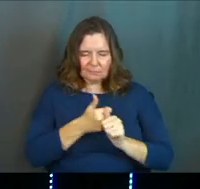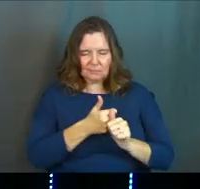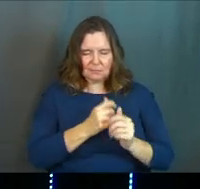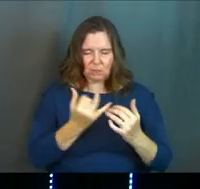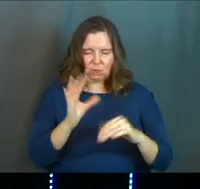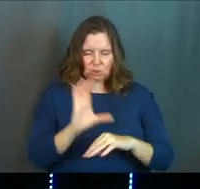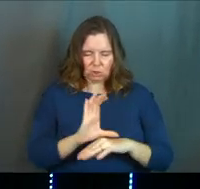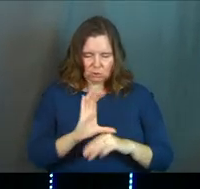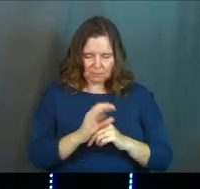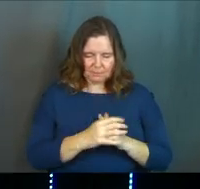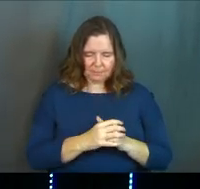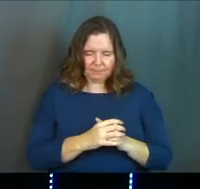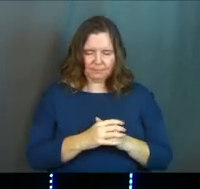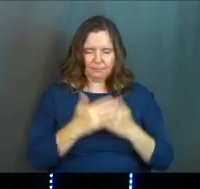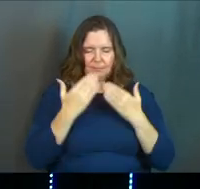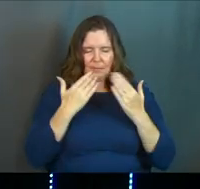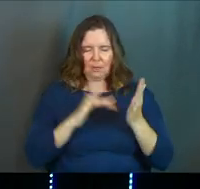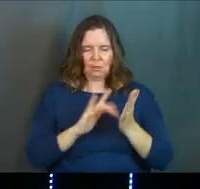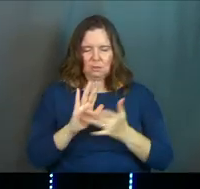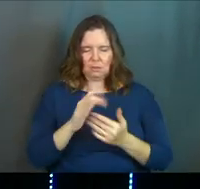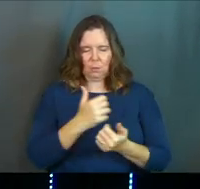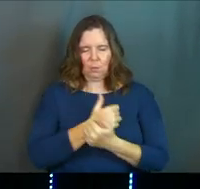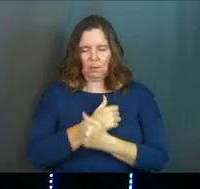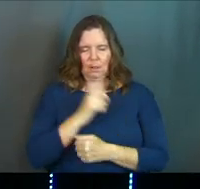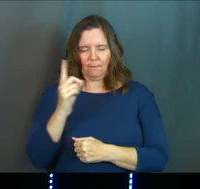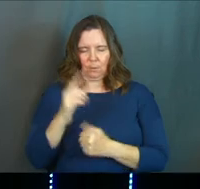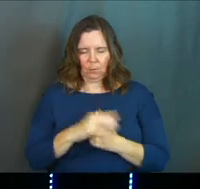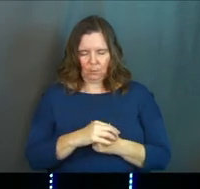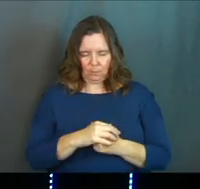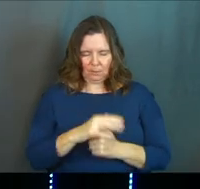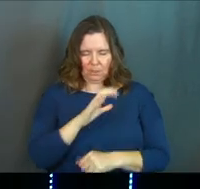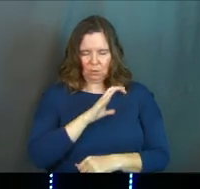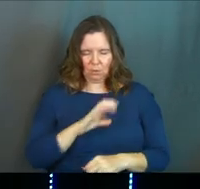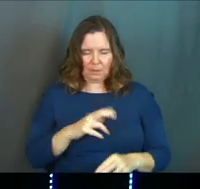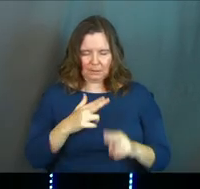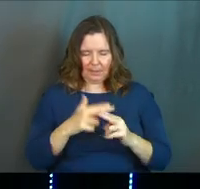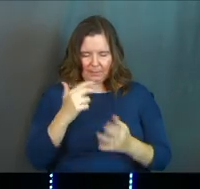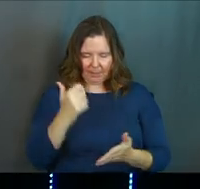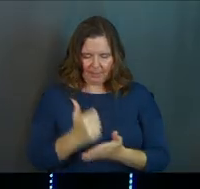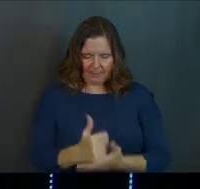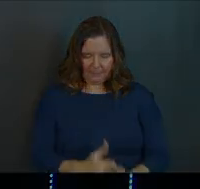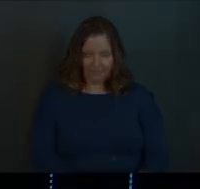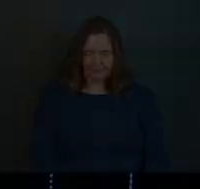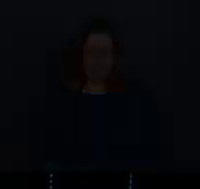church. Thank you, Jesus. We love you. In Christ's name, amen.